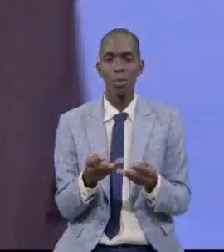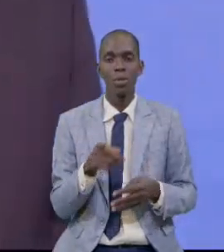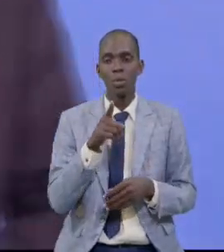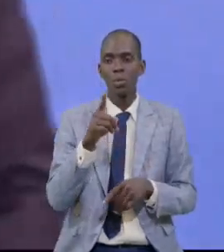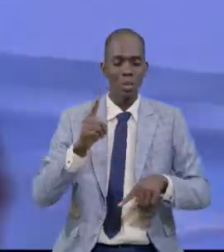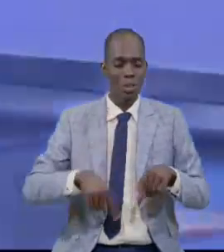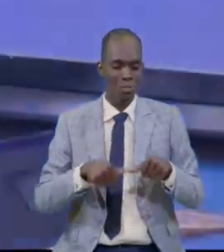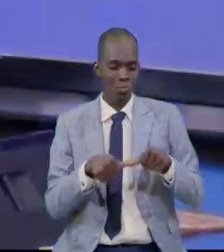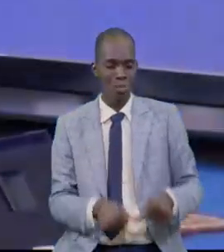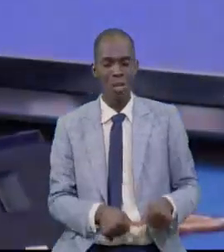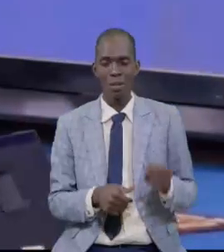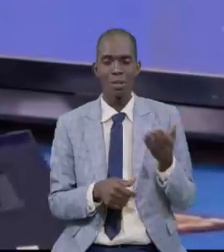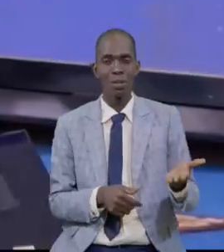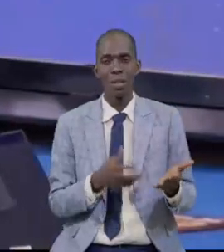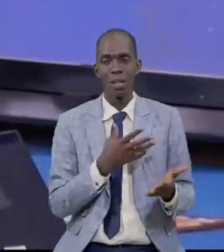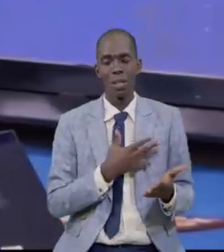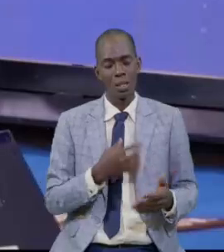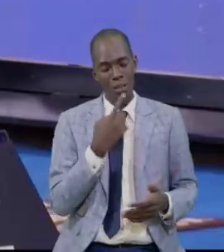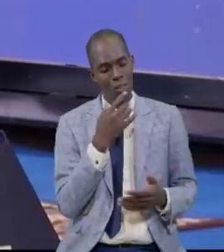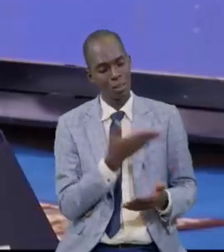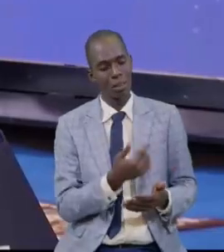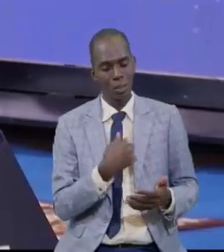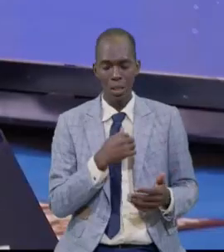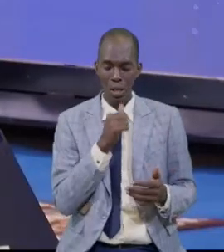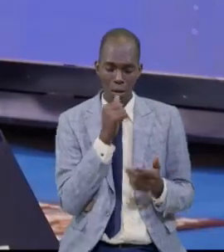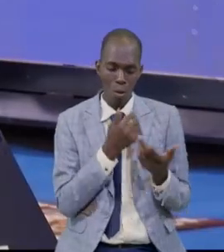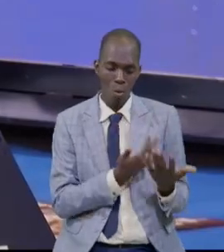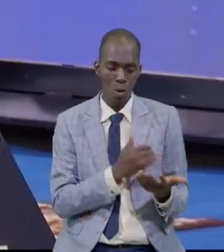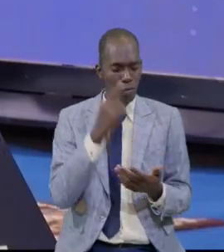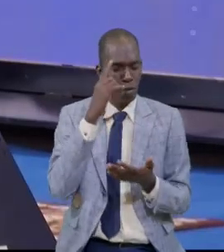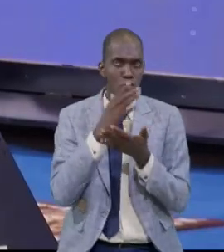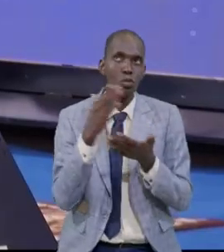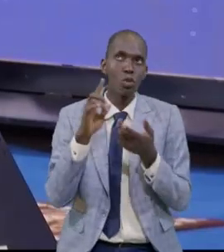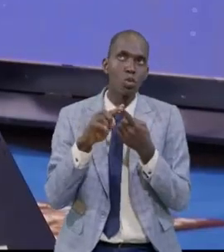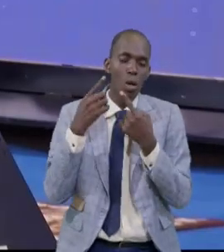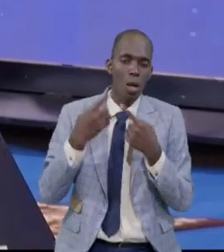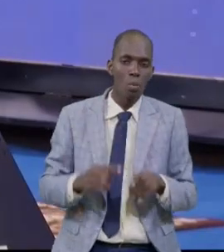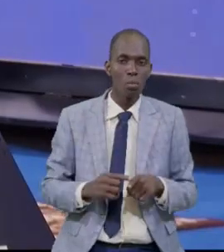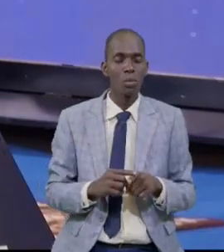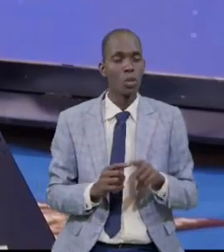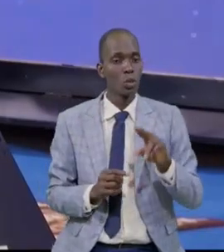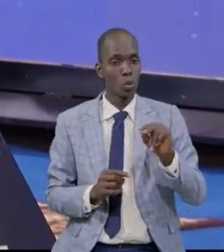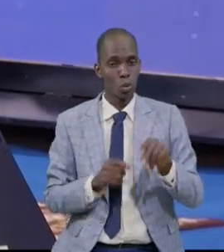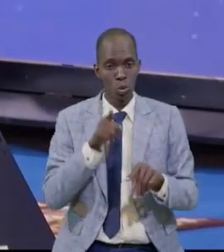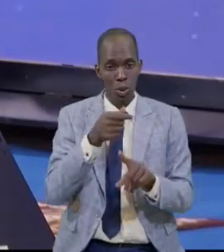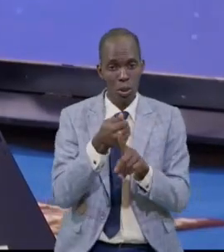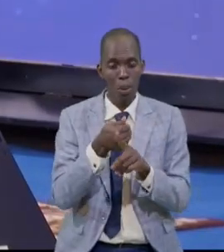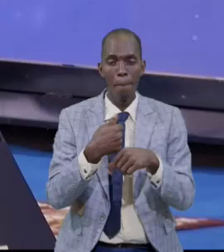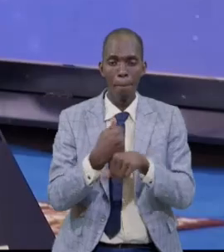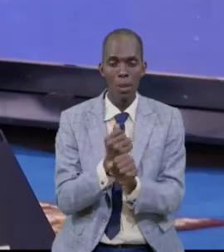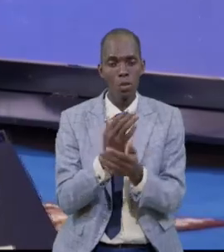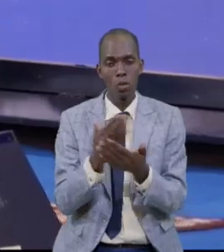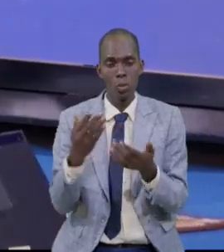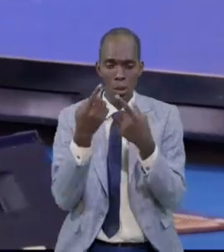and saying, I'm waiting for something to happen. Make something happen. I'm waiting